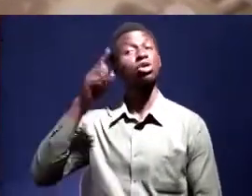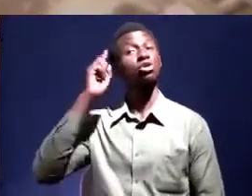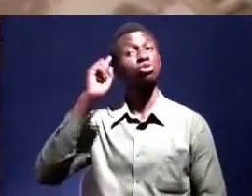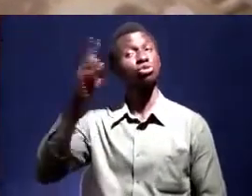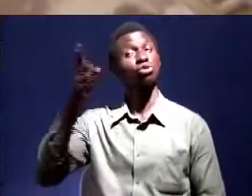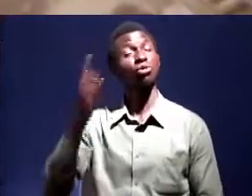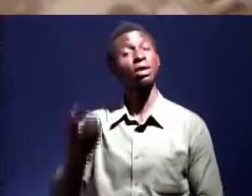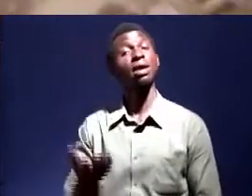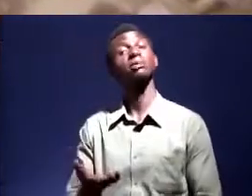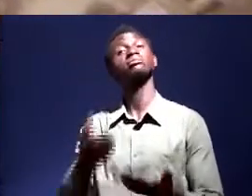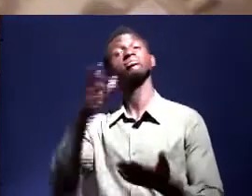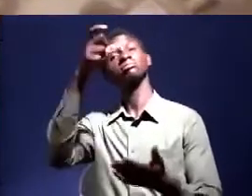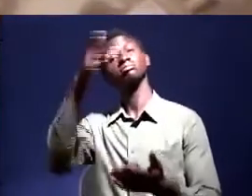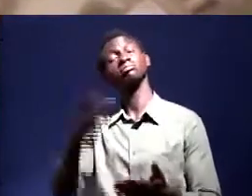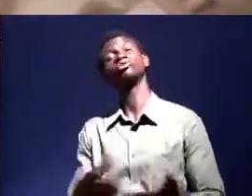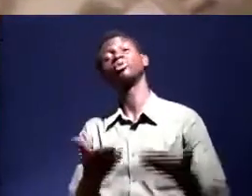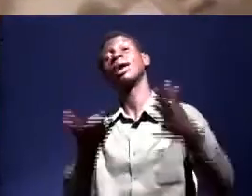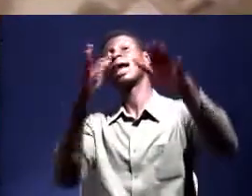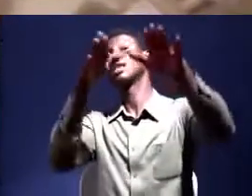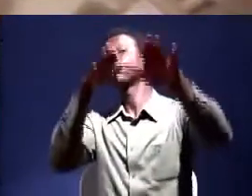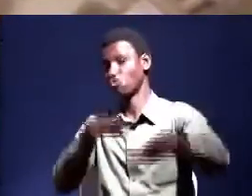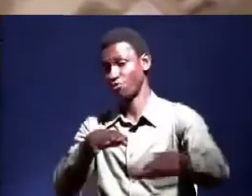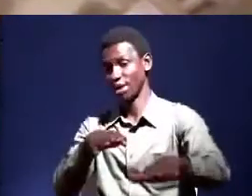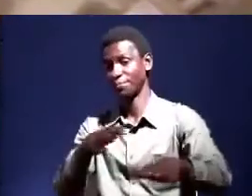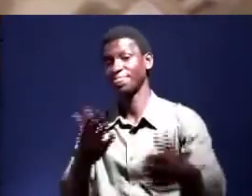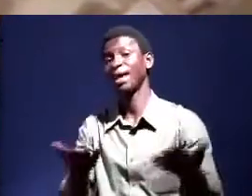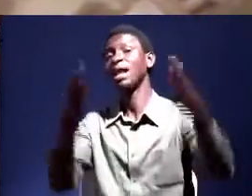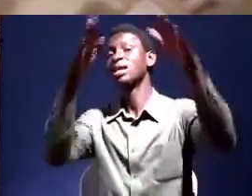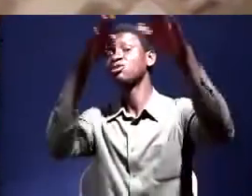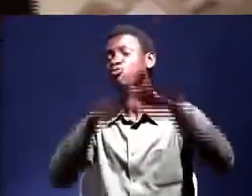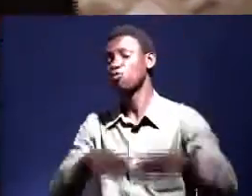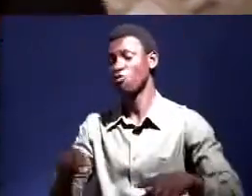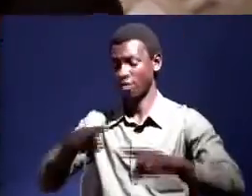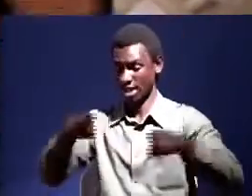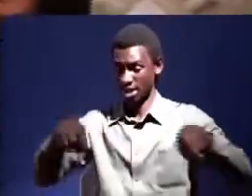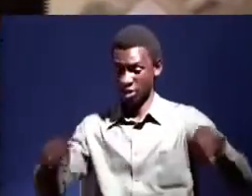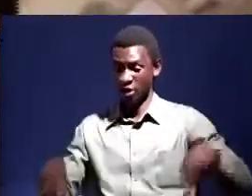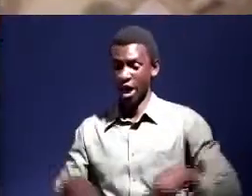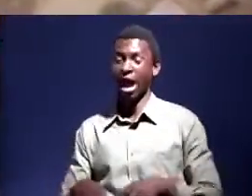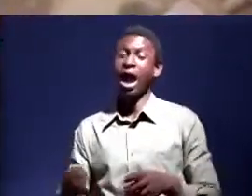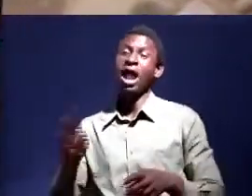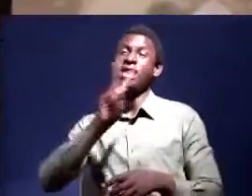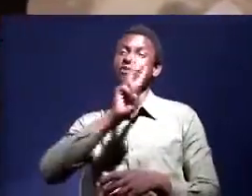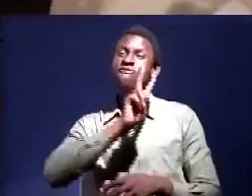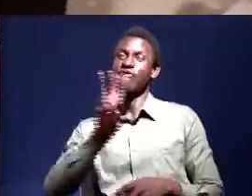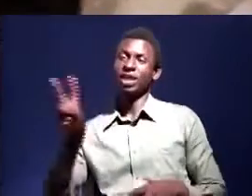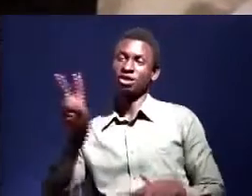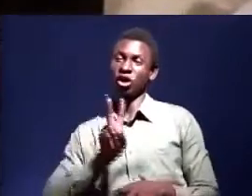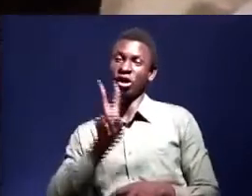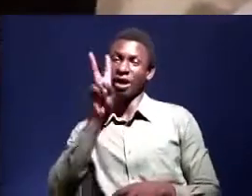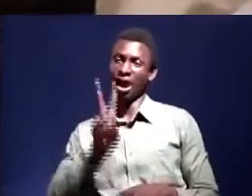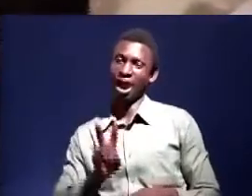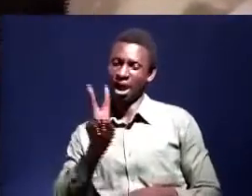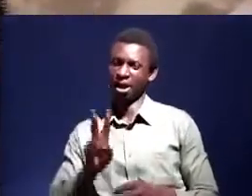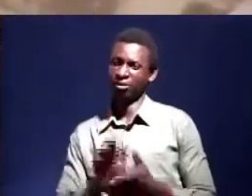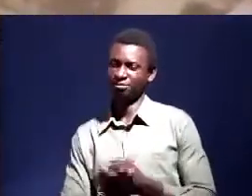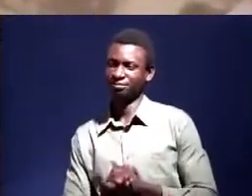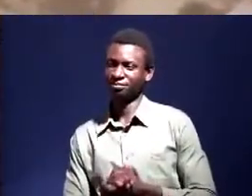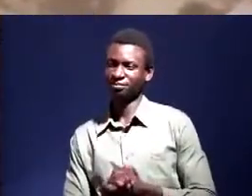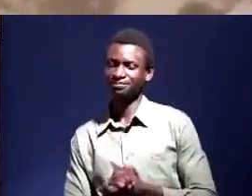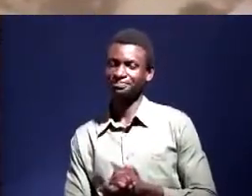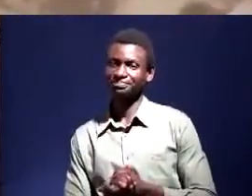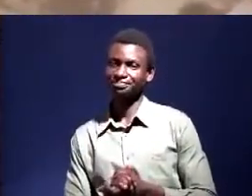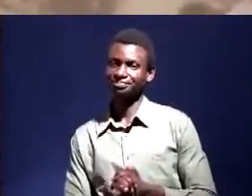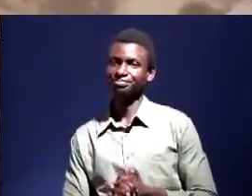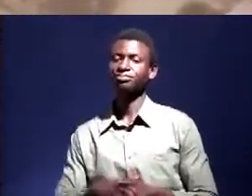alikufa. They died in Lake Victoria. Alikufa ziwani Victoria. That person no longer lives. Yule